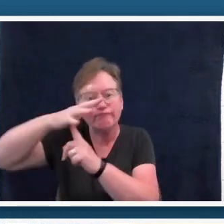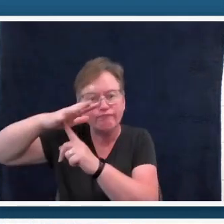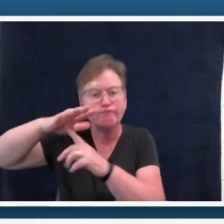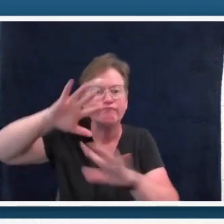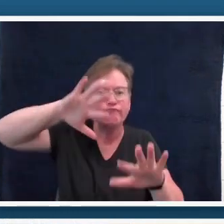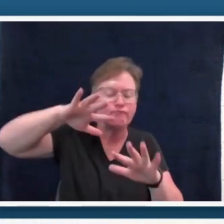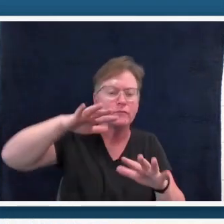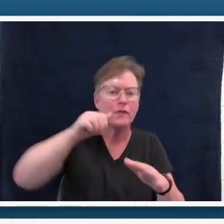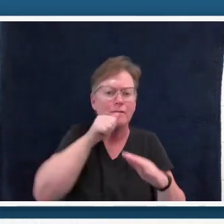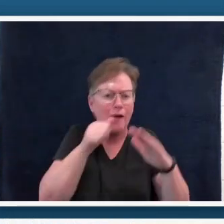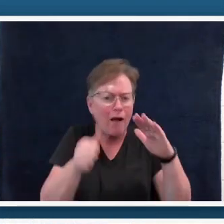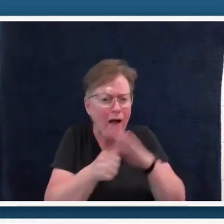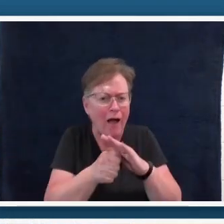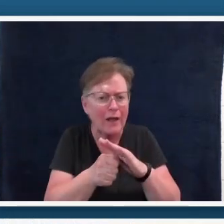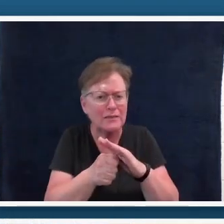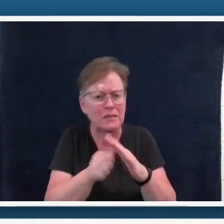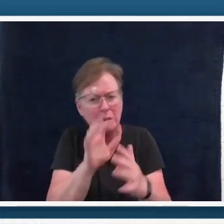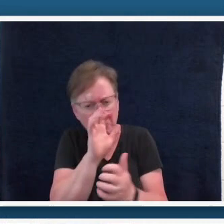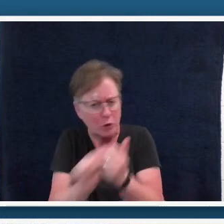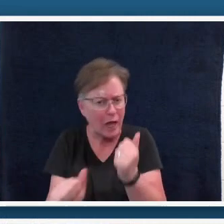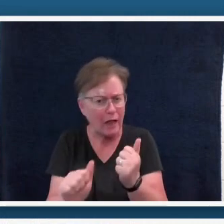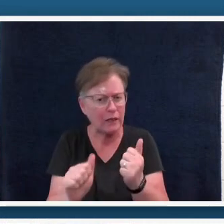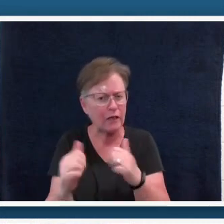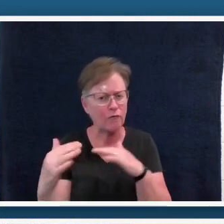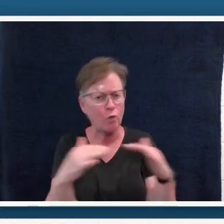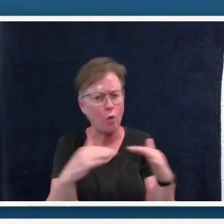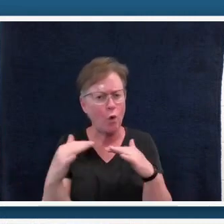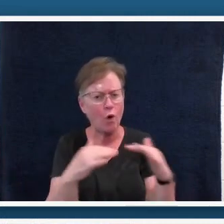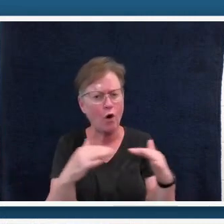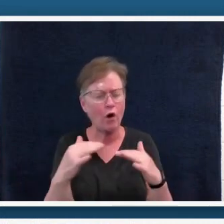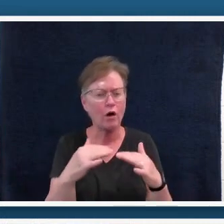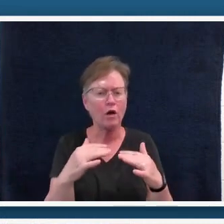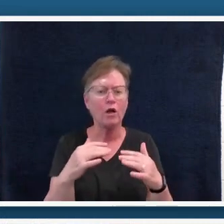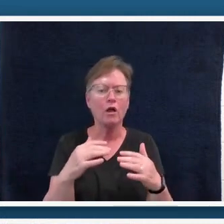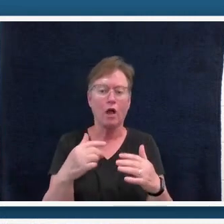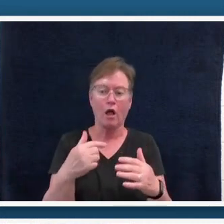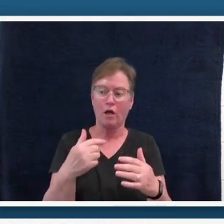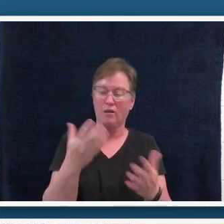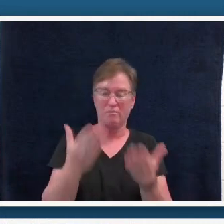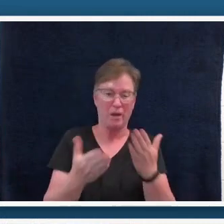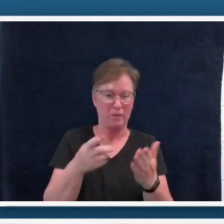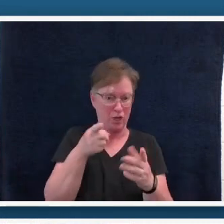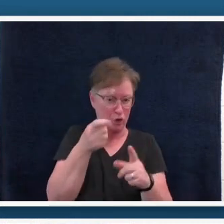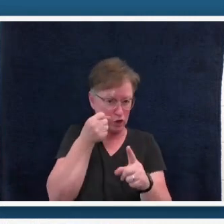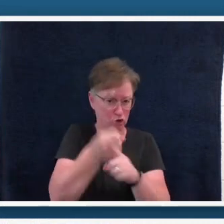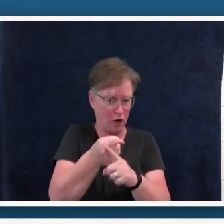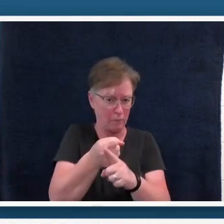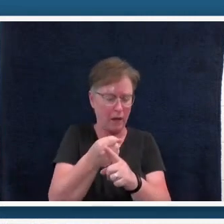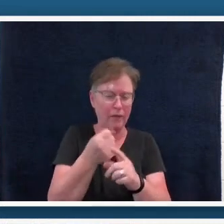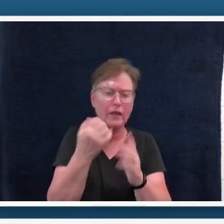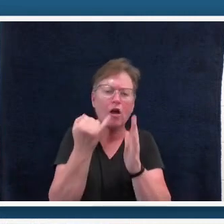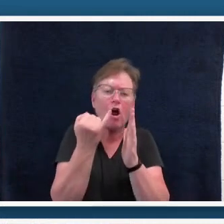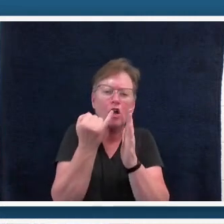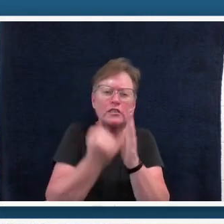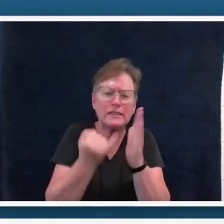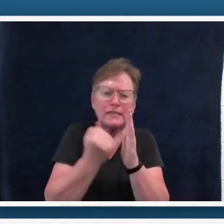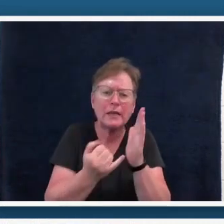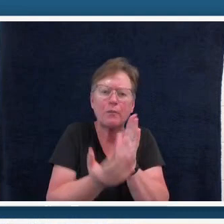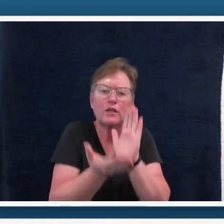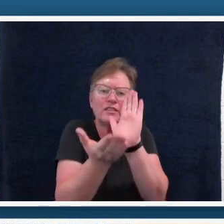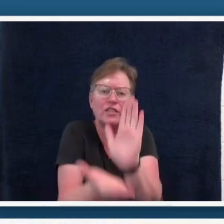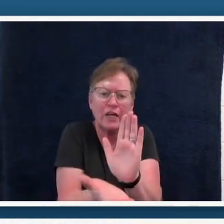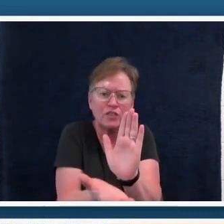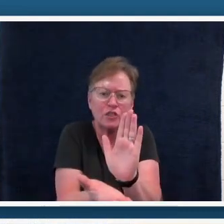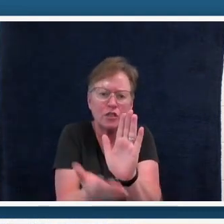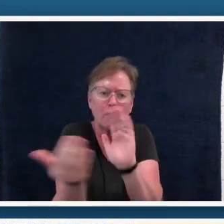struck by kind of, I think, Mary, what I'm getting from that comment is you're struck by like the artistic presentation and how the